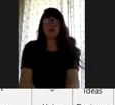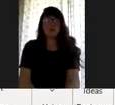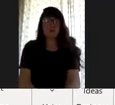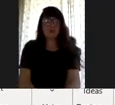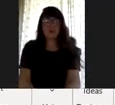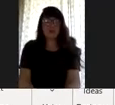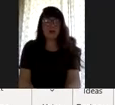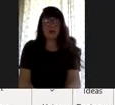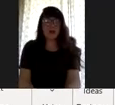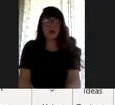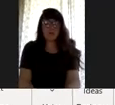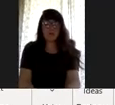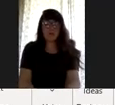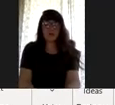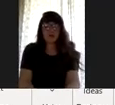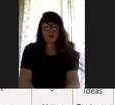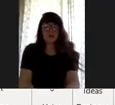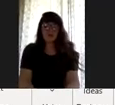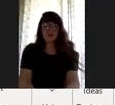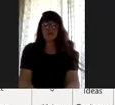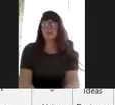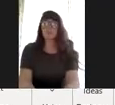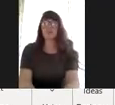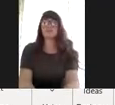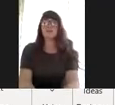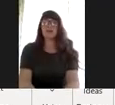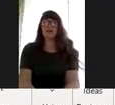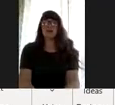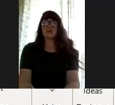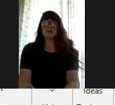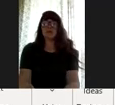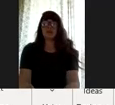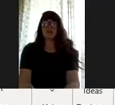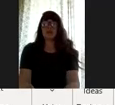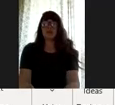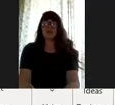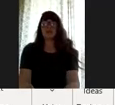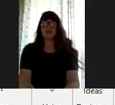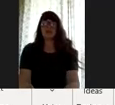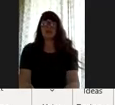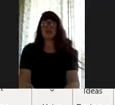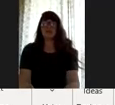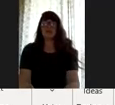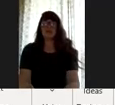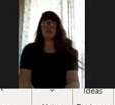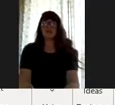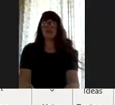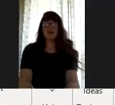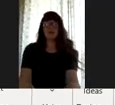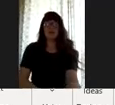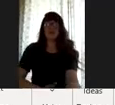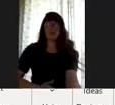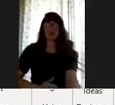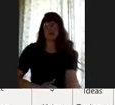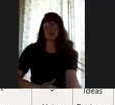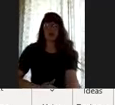whenever you're reading, you have to make sure that you really are understanding what it's saying, because it could be, it depending on